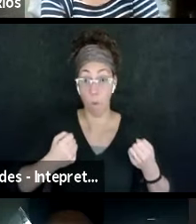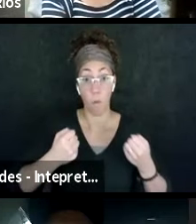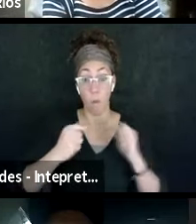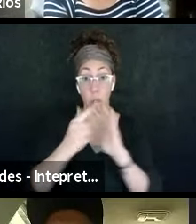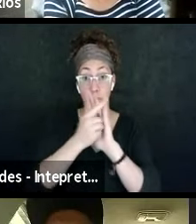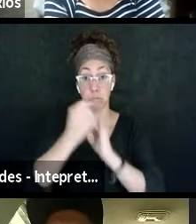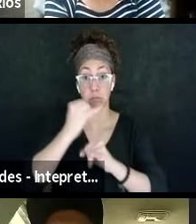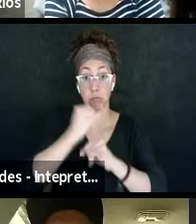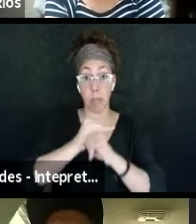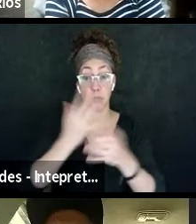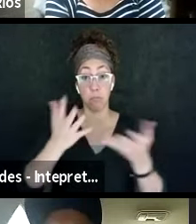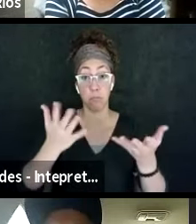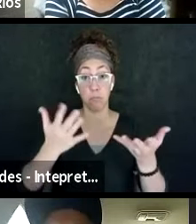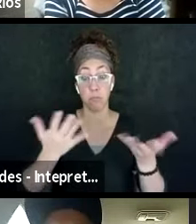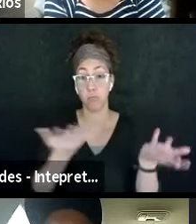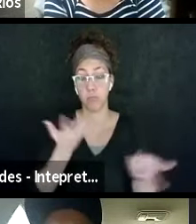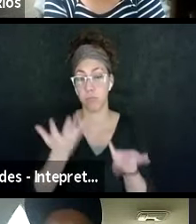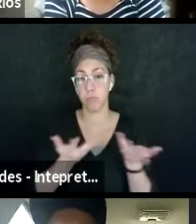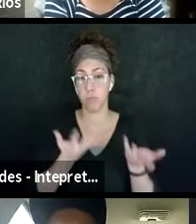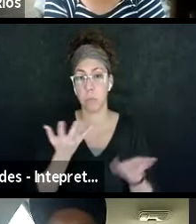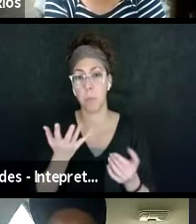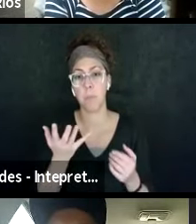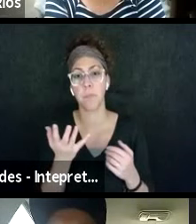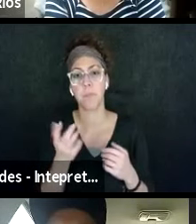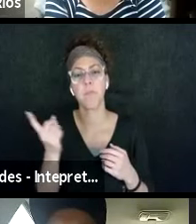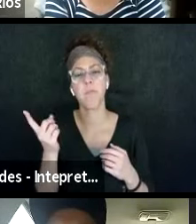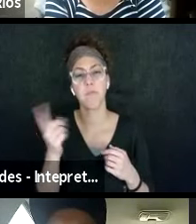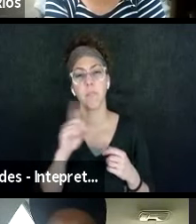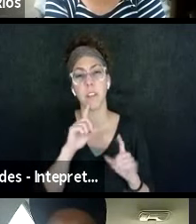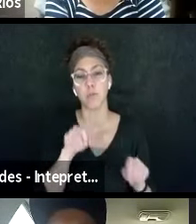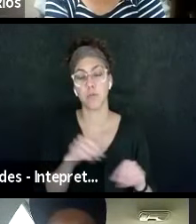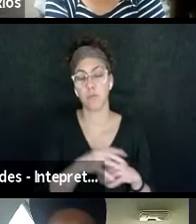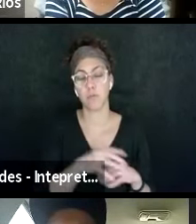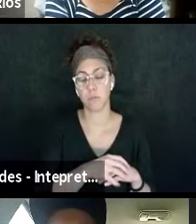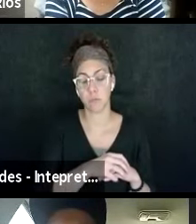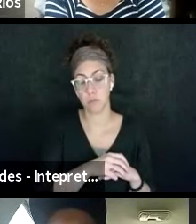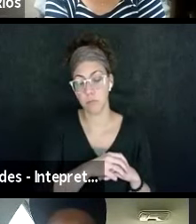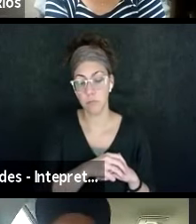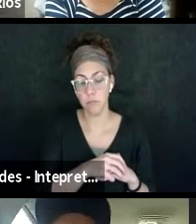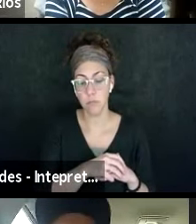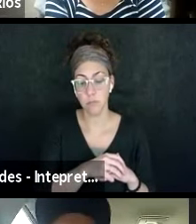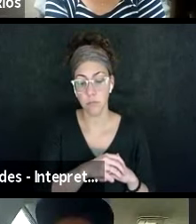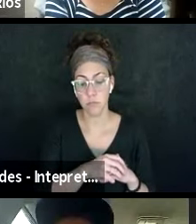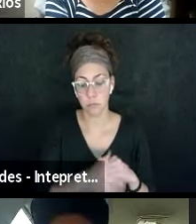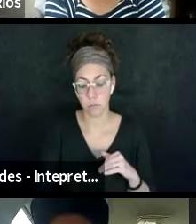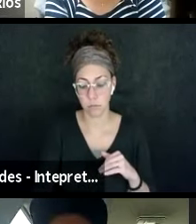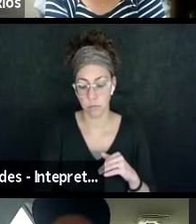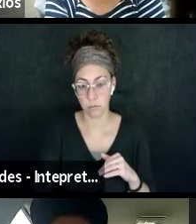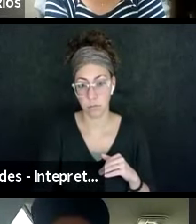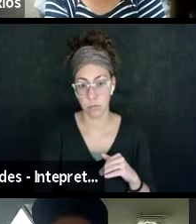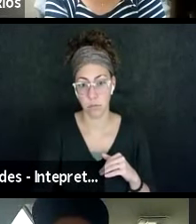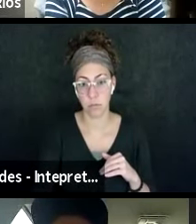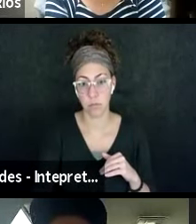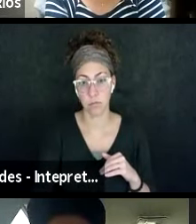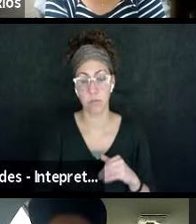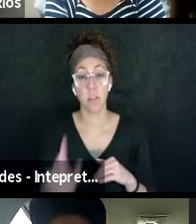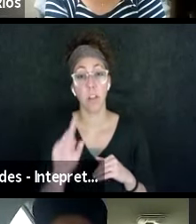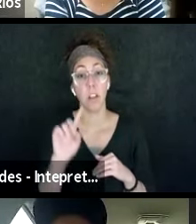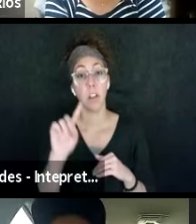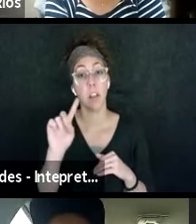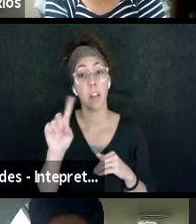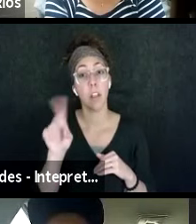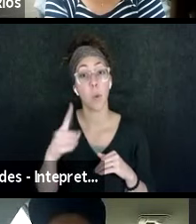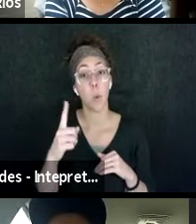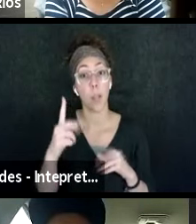At this moment, I'll start with the beginning there. The only one that will have access to it is the college nurse.